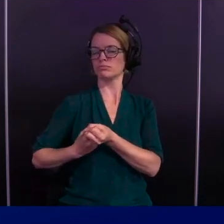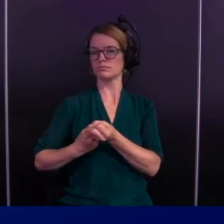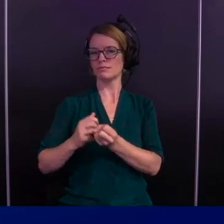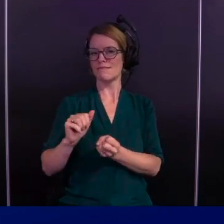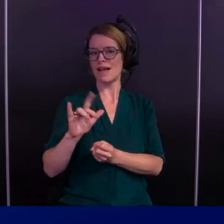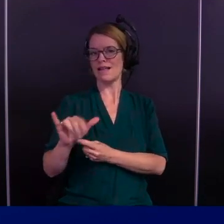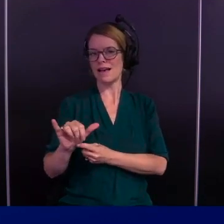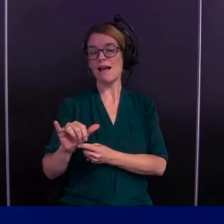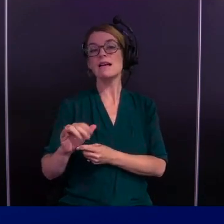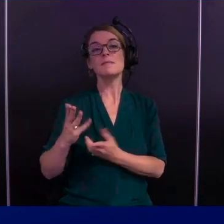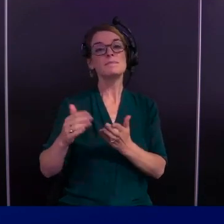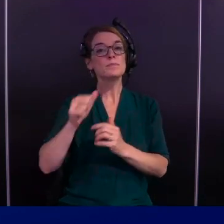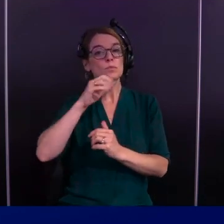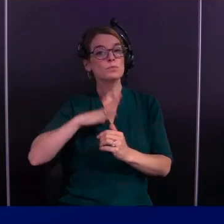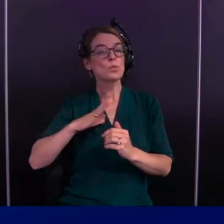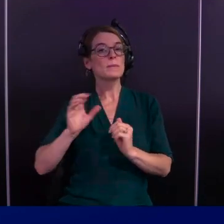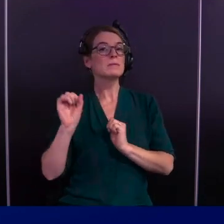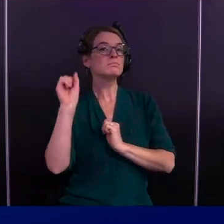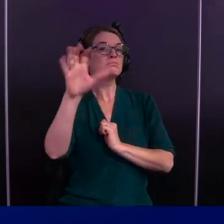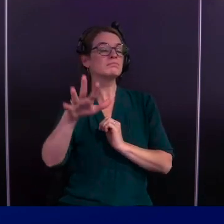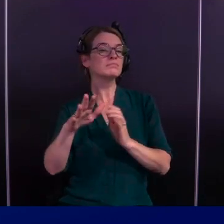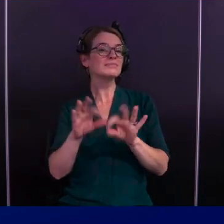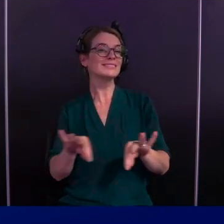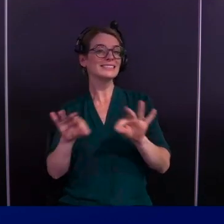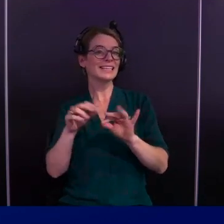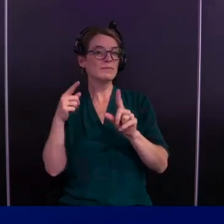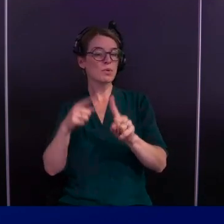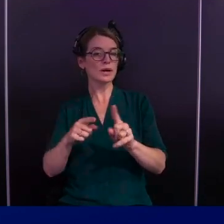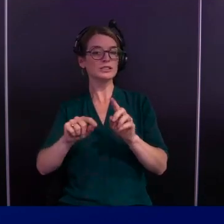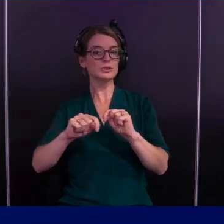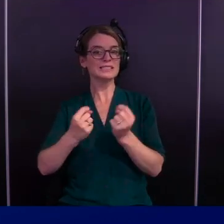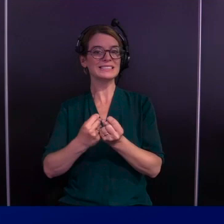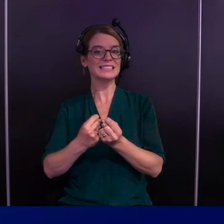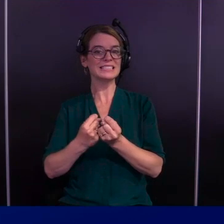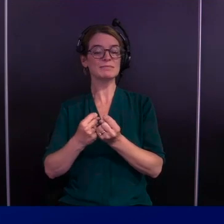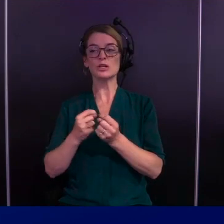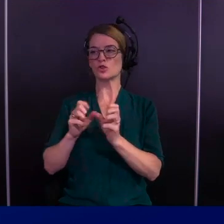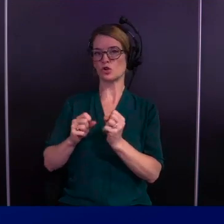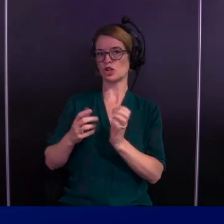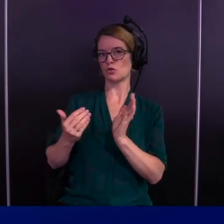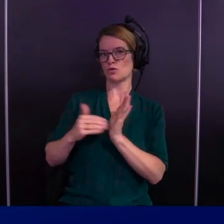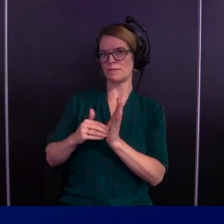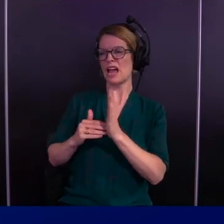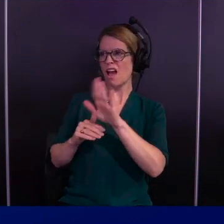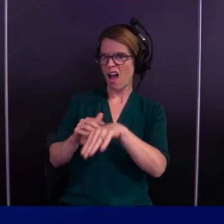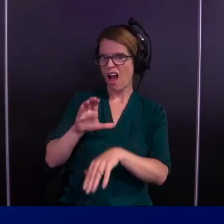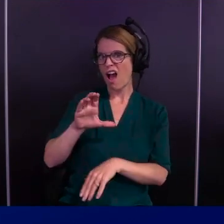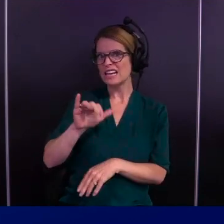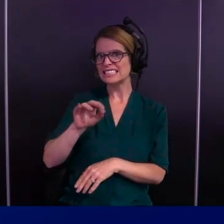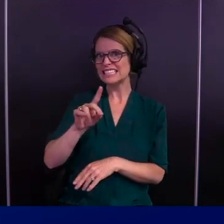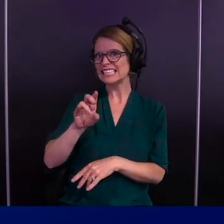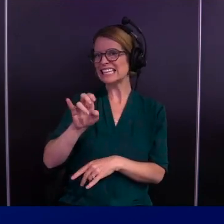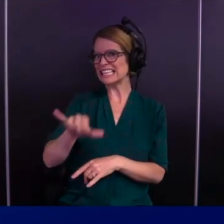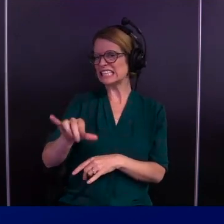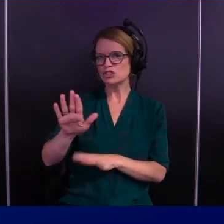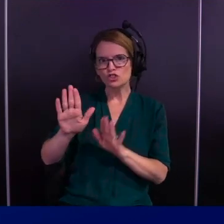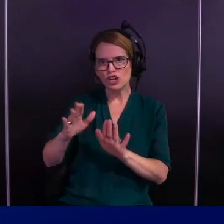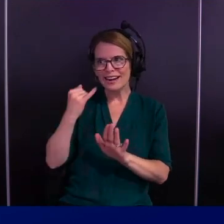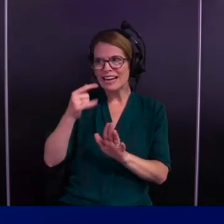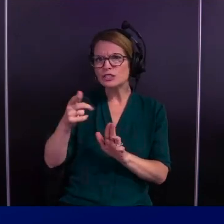or a key point in a meeting that could be helpful to your team, you would repeat that. So I would say, oh, Cydney, that's a great idea that you had